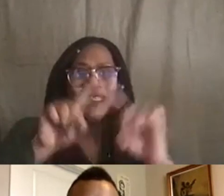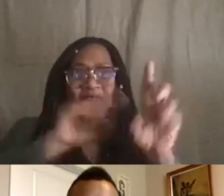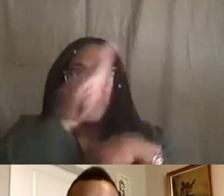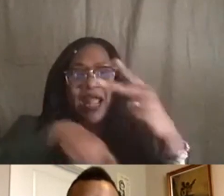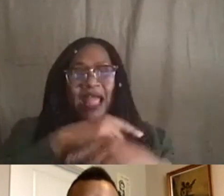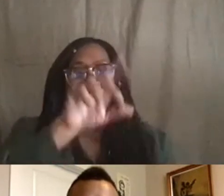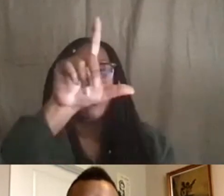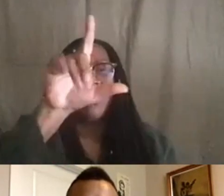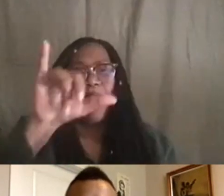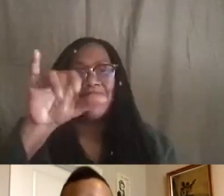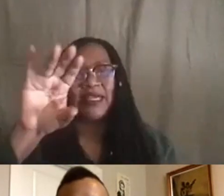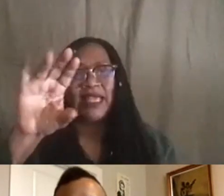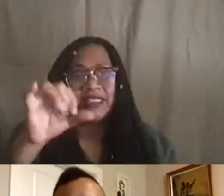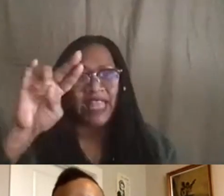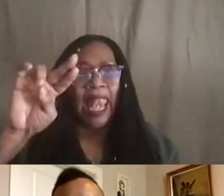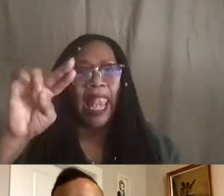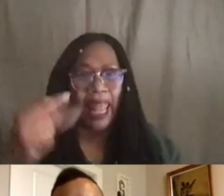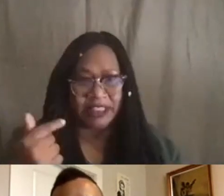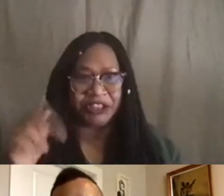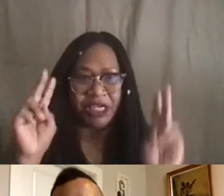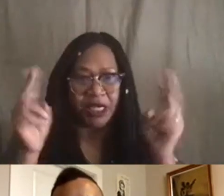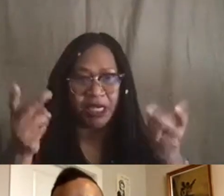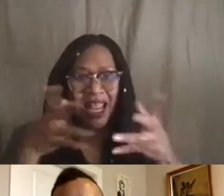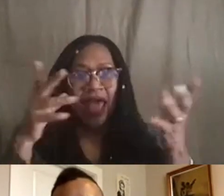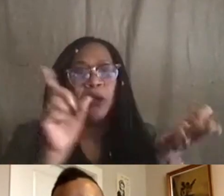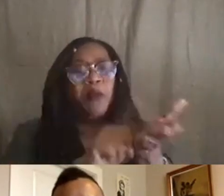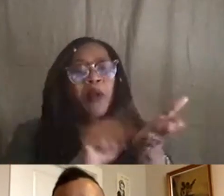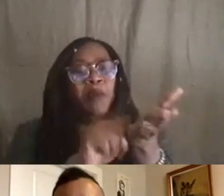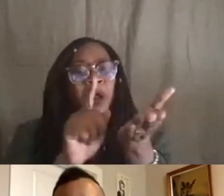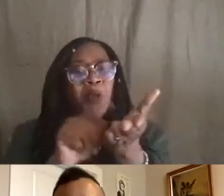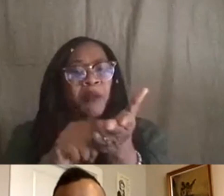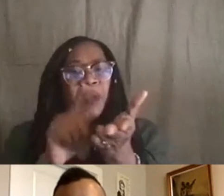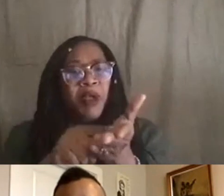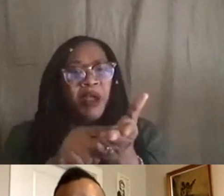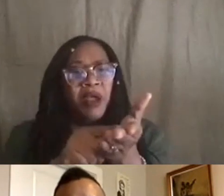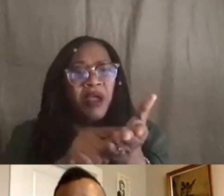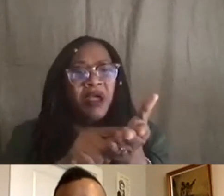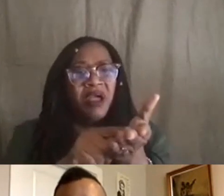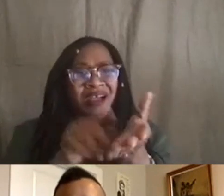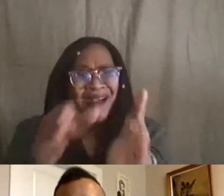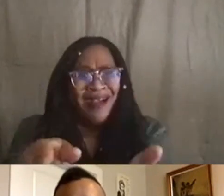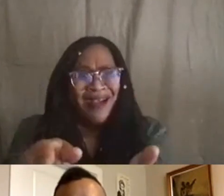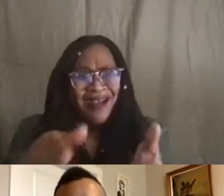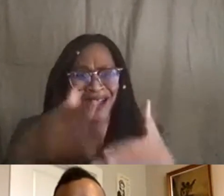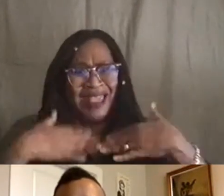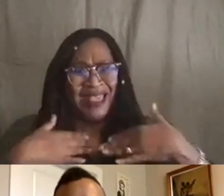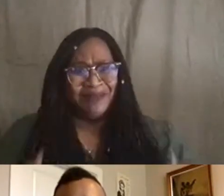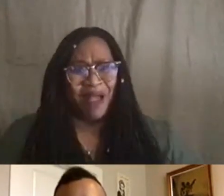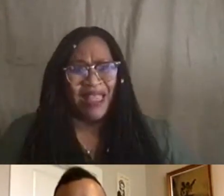of the papers ran his body lying in the street for